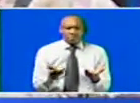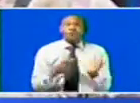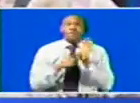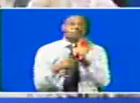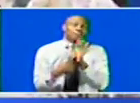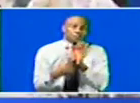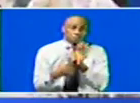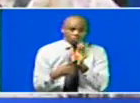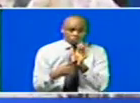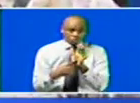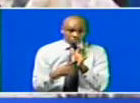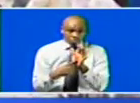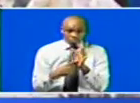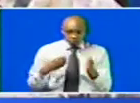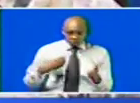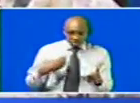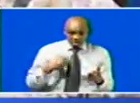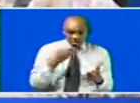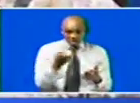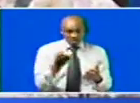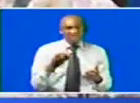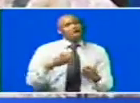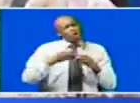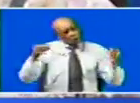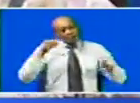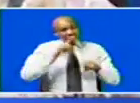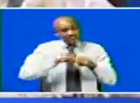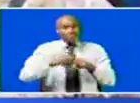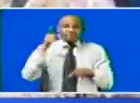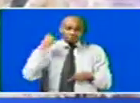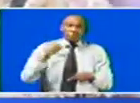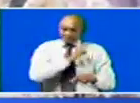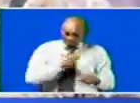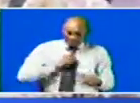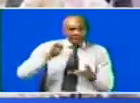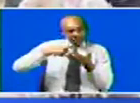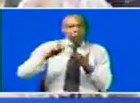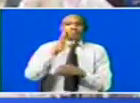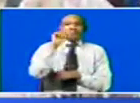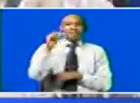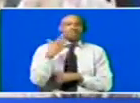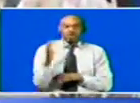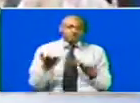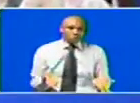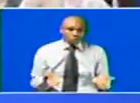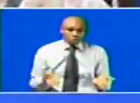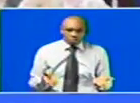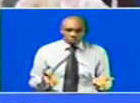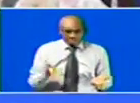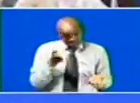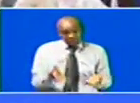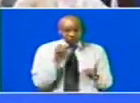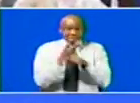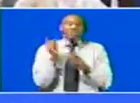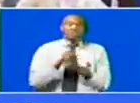example, the division revenue bill was passed a long time by the Senate. We ourselves were elected in August. Now it is